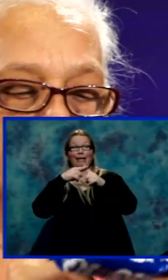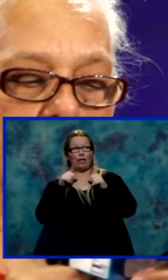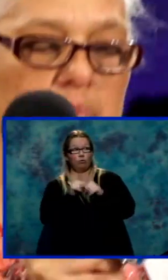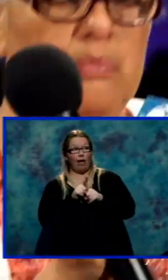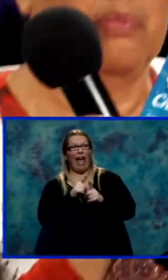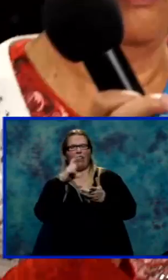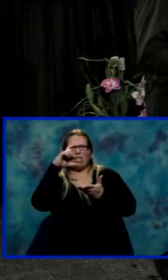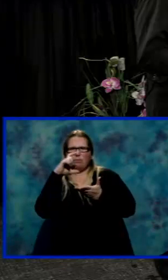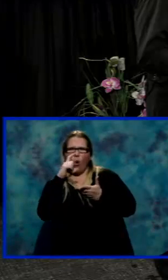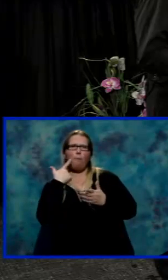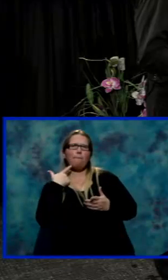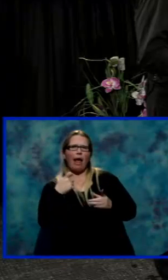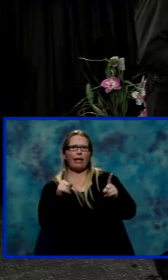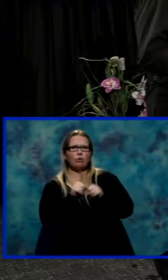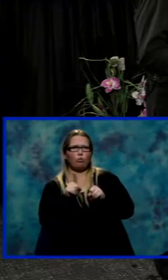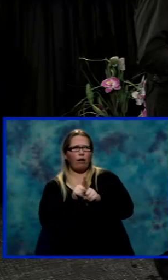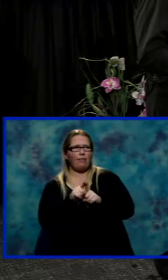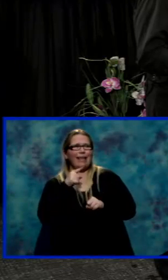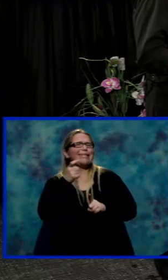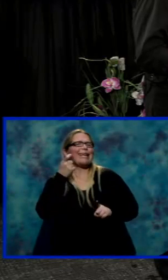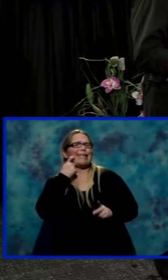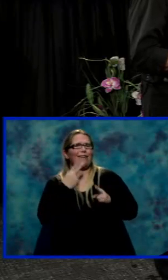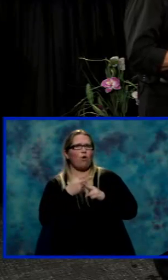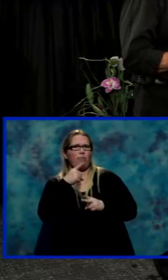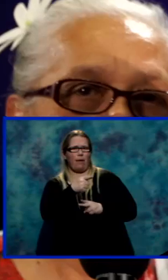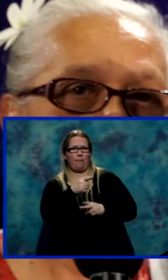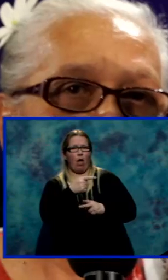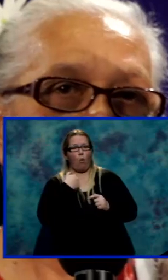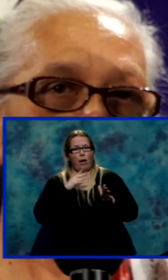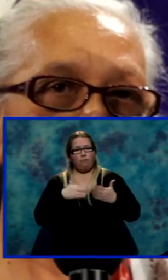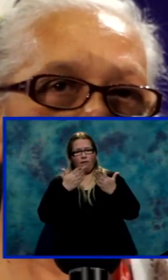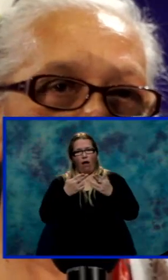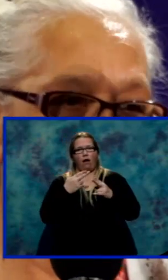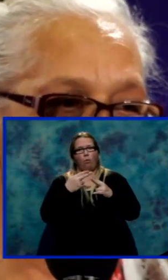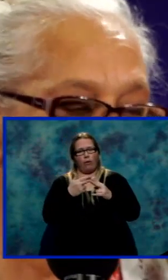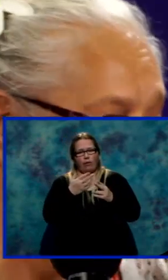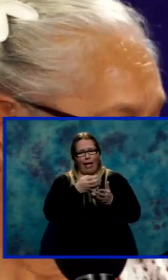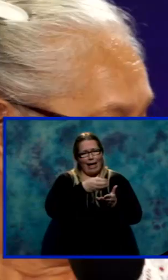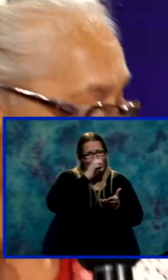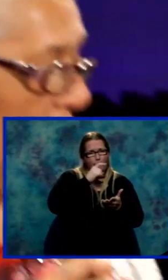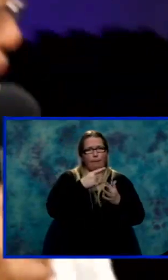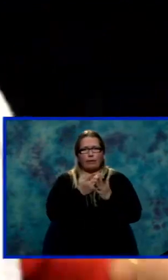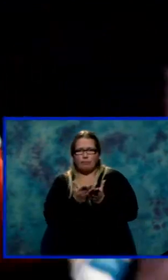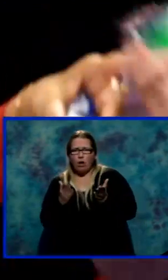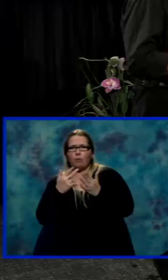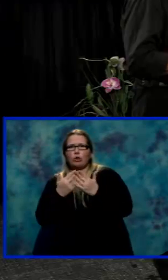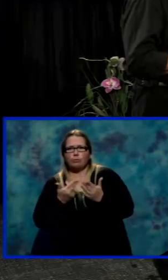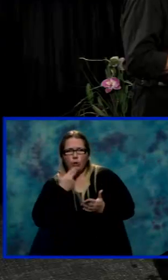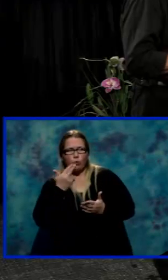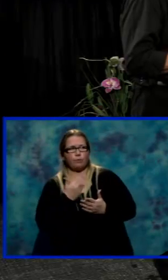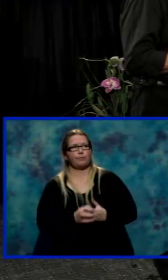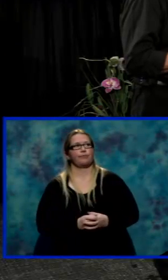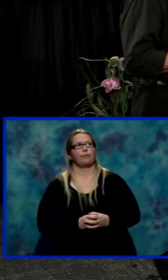milk, which is easy for them, and we provide them with a cup and a spoon. Here I have